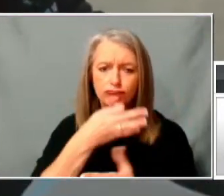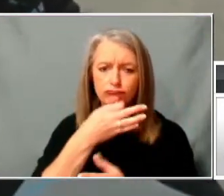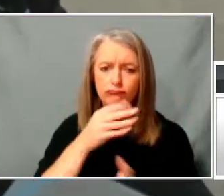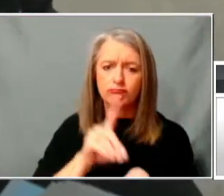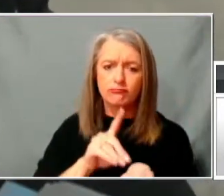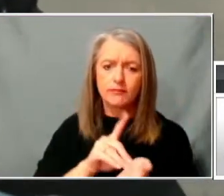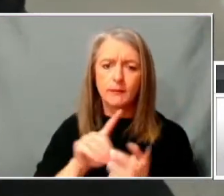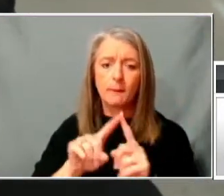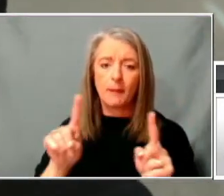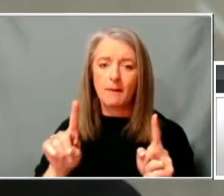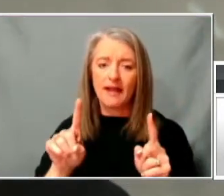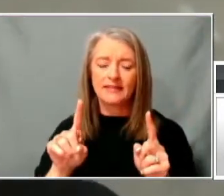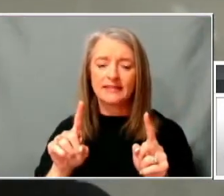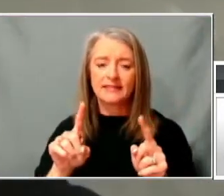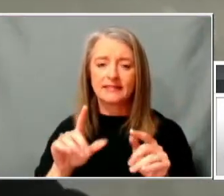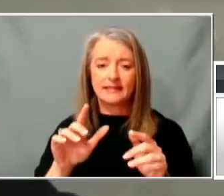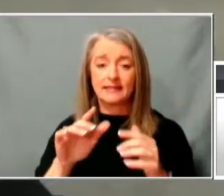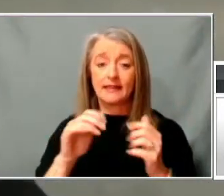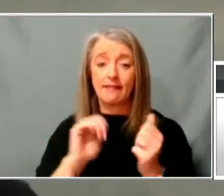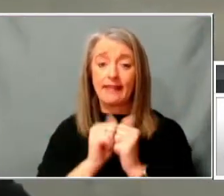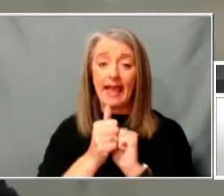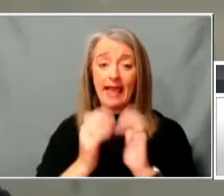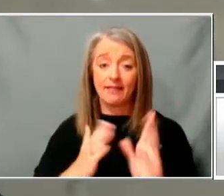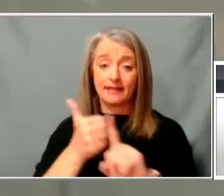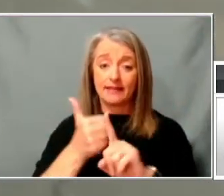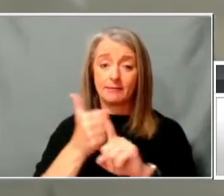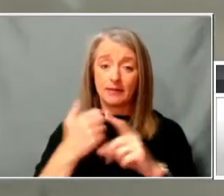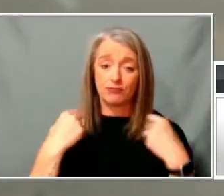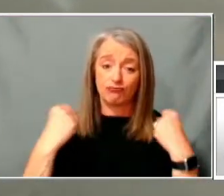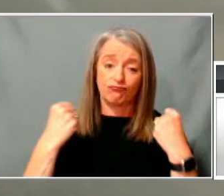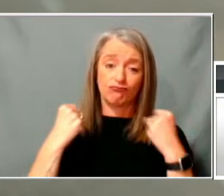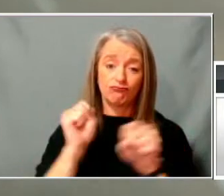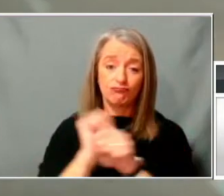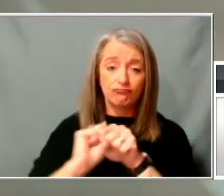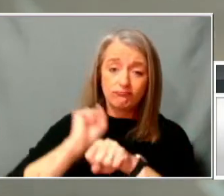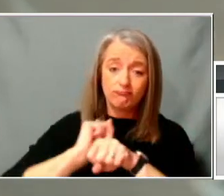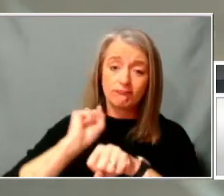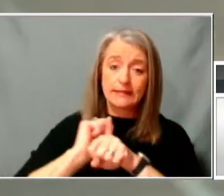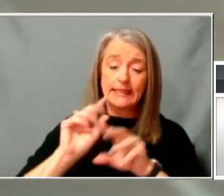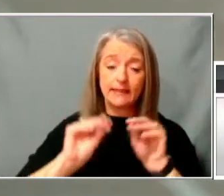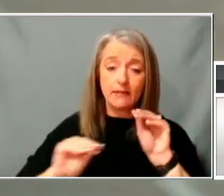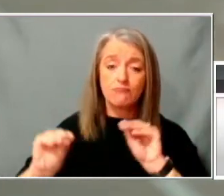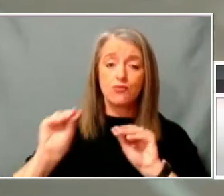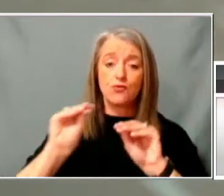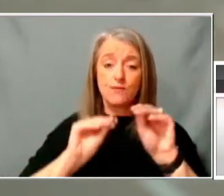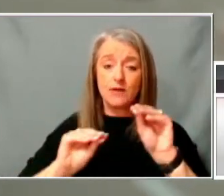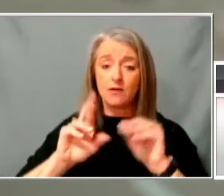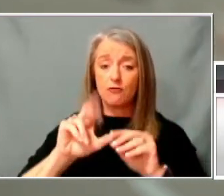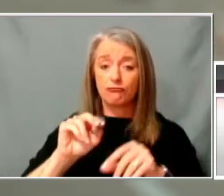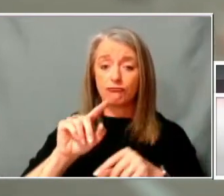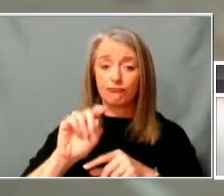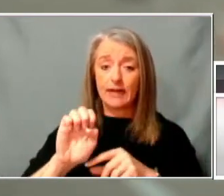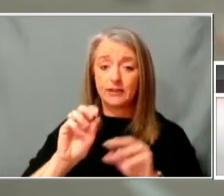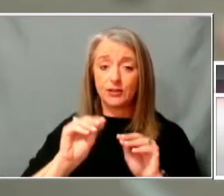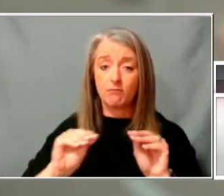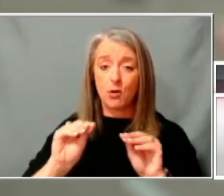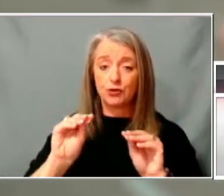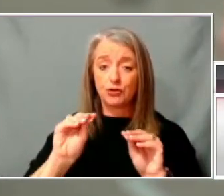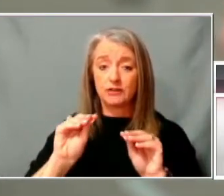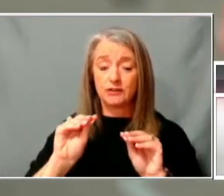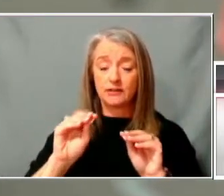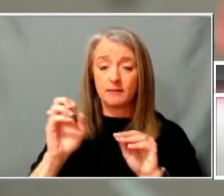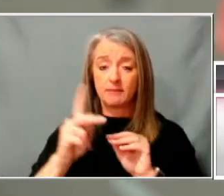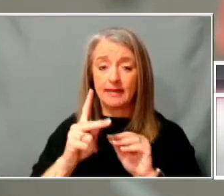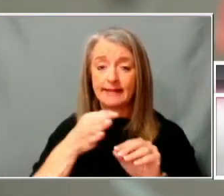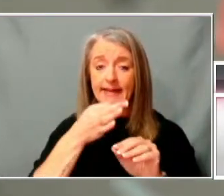rest of it is the athlete has to put in the work, strengthening, getting the range of motion back, working with our our physical therapists to get all that expert care